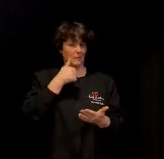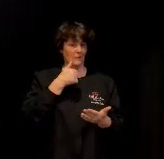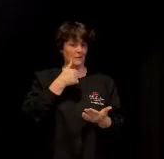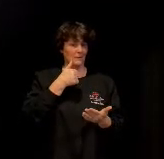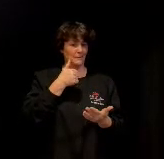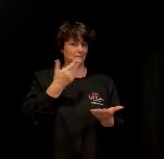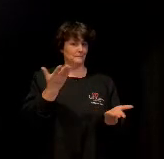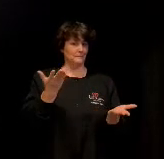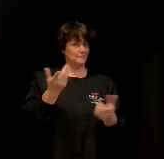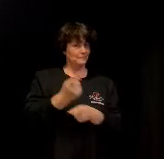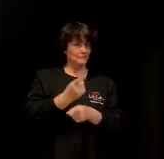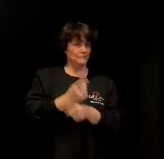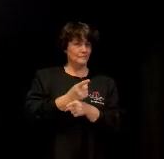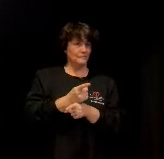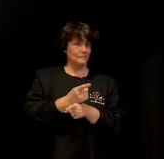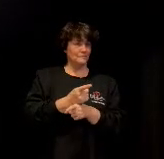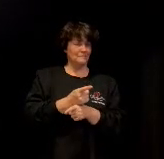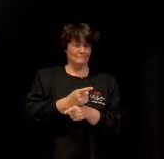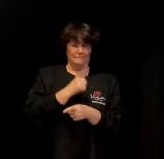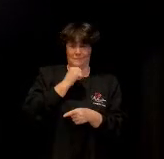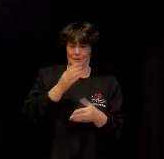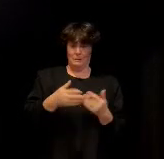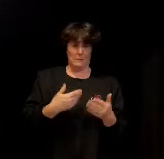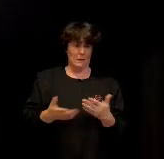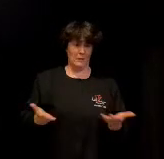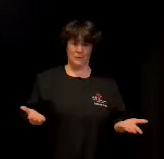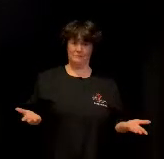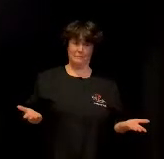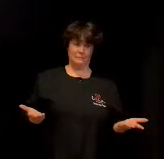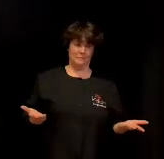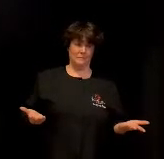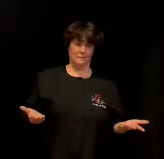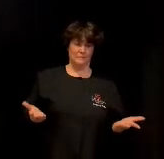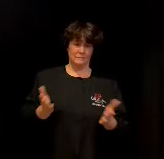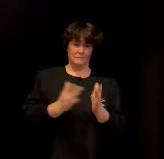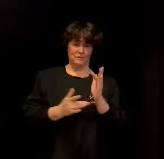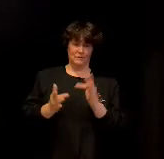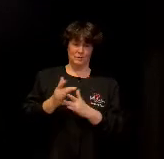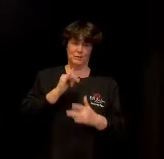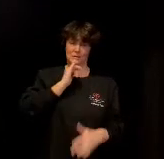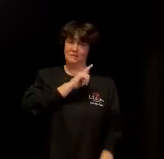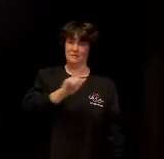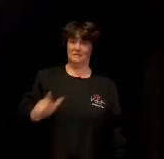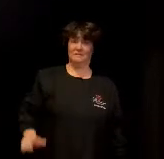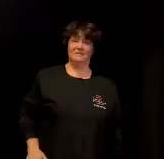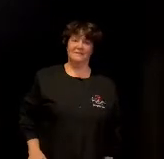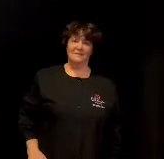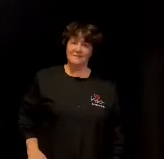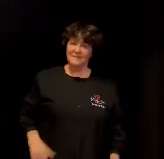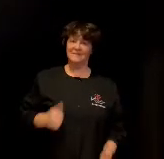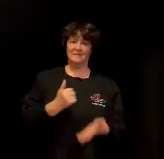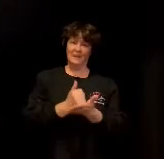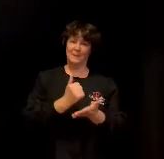Right? I don't care. It doesn't matter. Jesus is Lord.